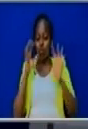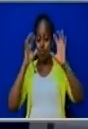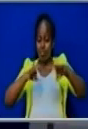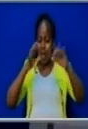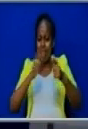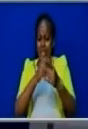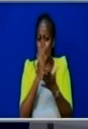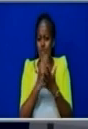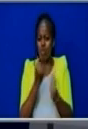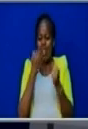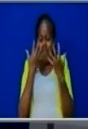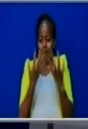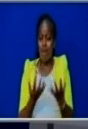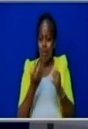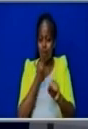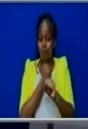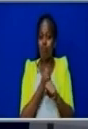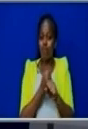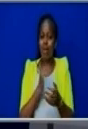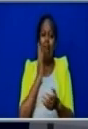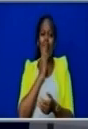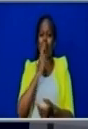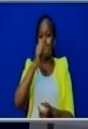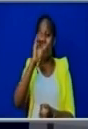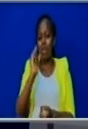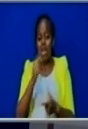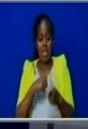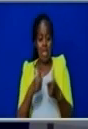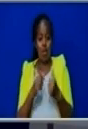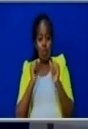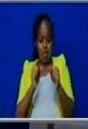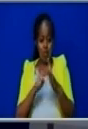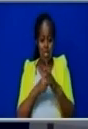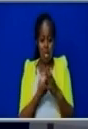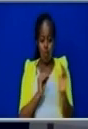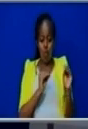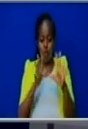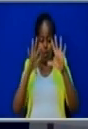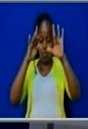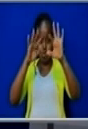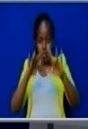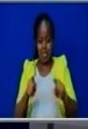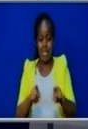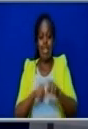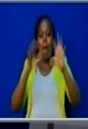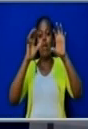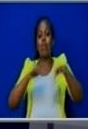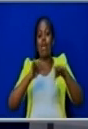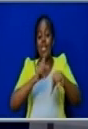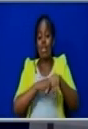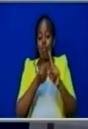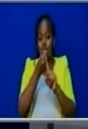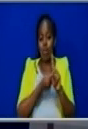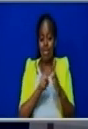is heavy solid. Yeah. Heavy solid. Uh-huh. And then from there, Uh-huh. it can now start moving down. Okay, the solid When the moves down. temperature now starts